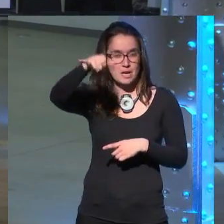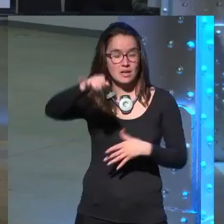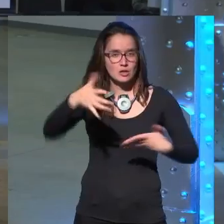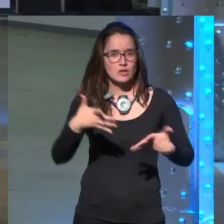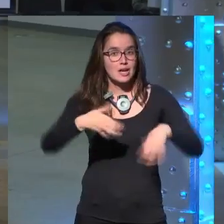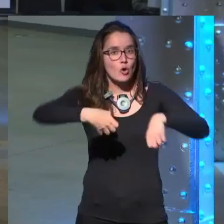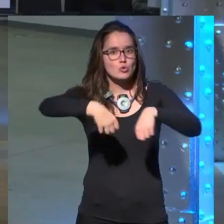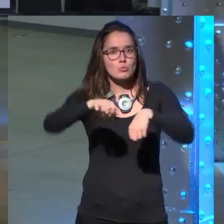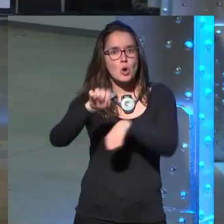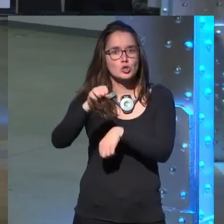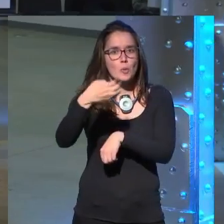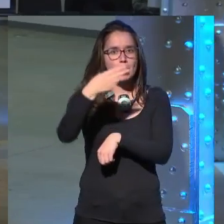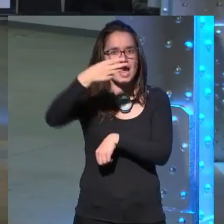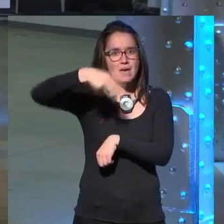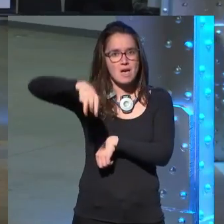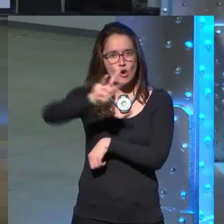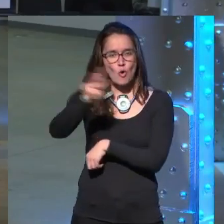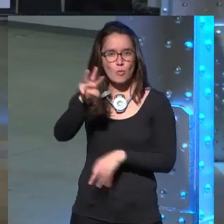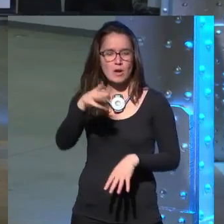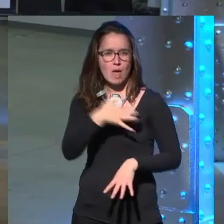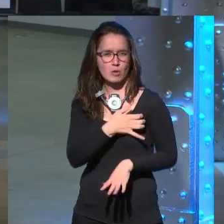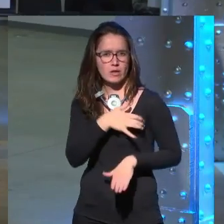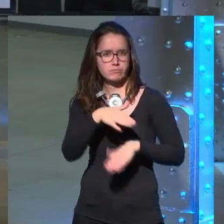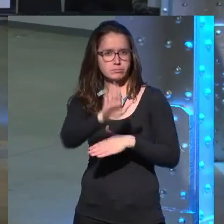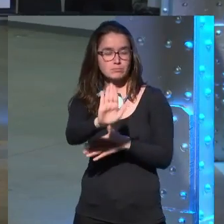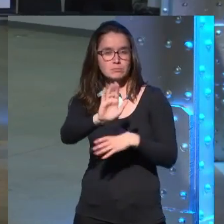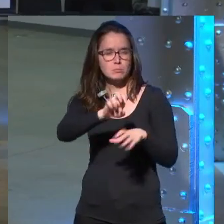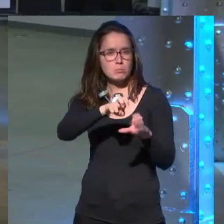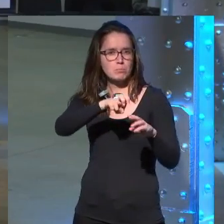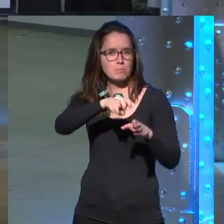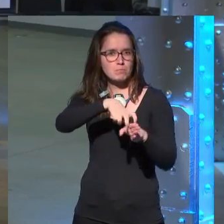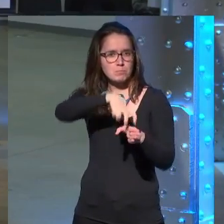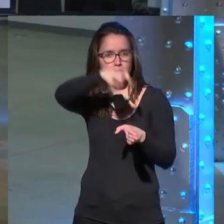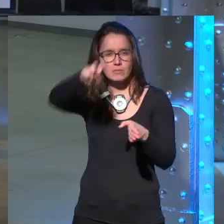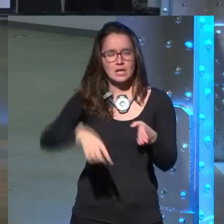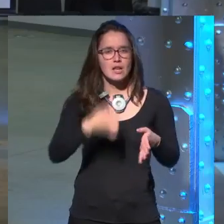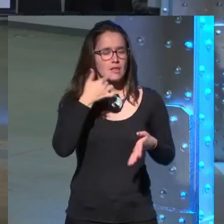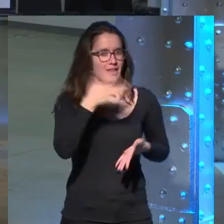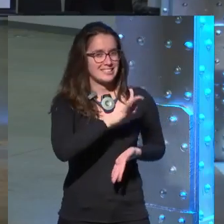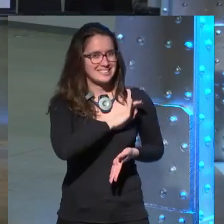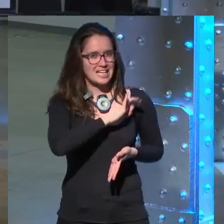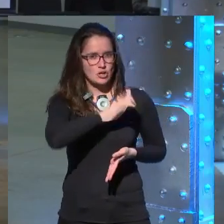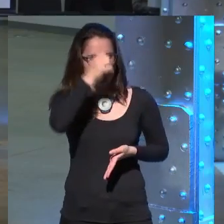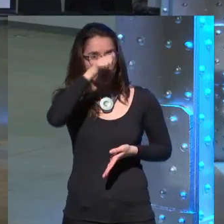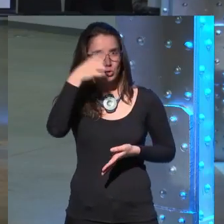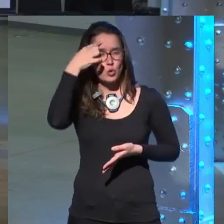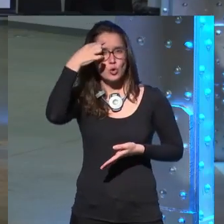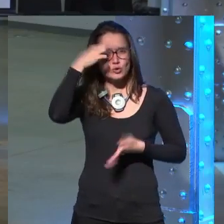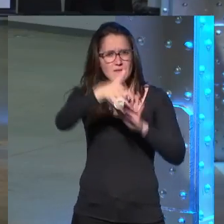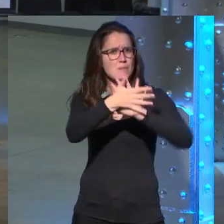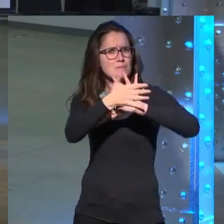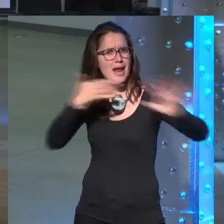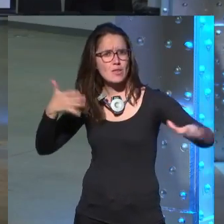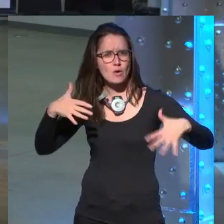the policeman pulls him over, gets him out of the car, and he says to Heisenberg, "Sir, do you know how fast you were going?"